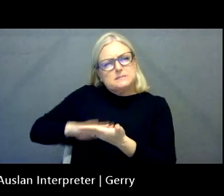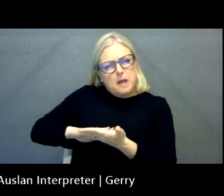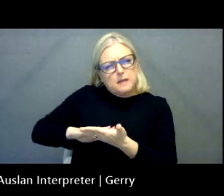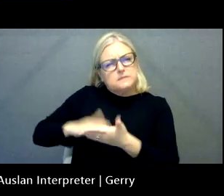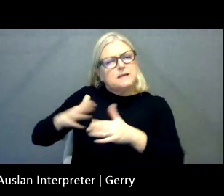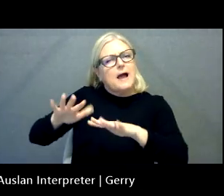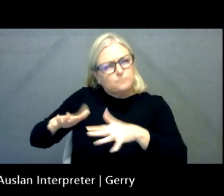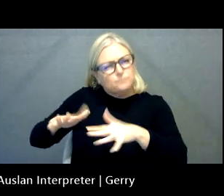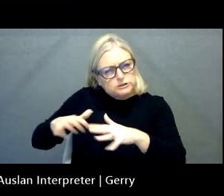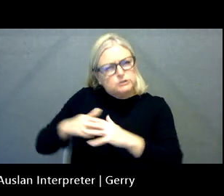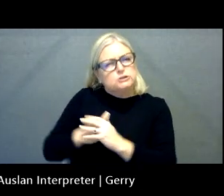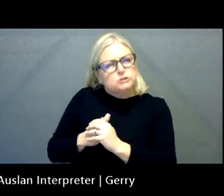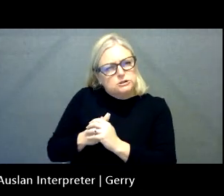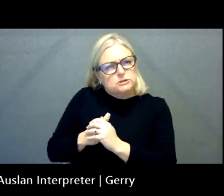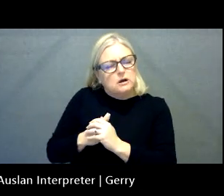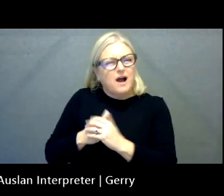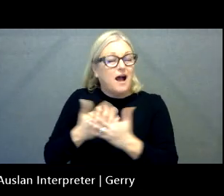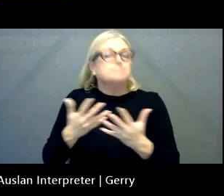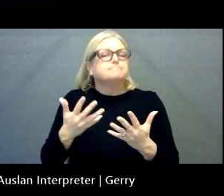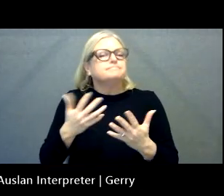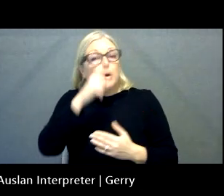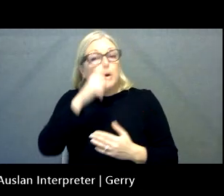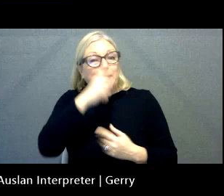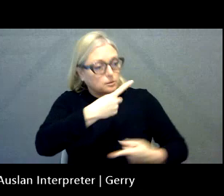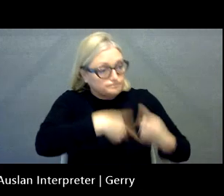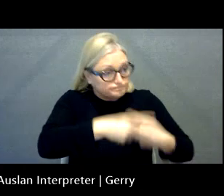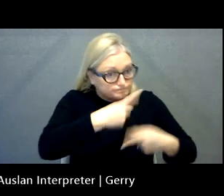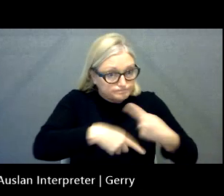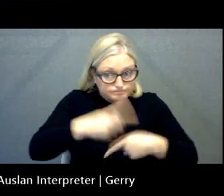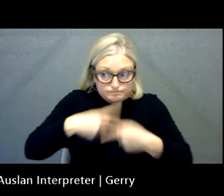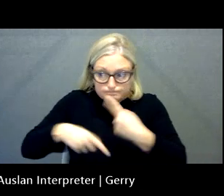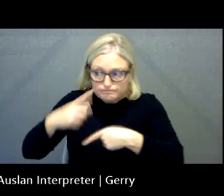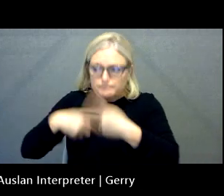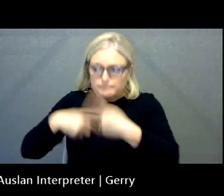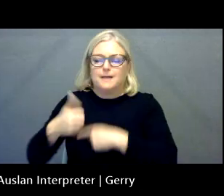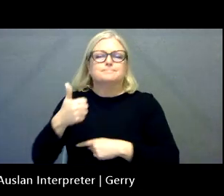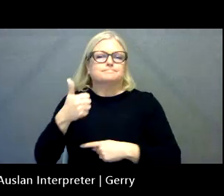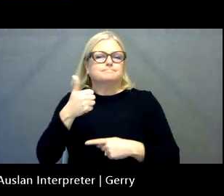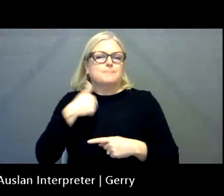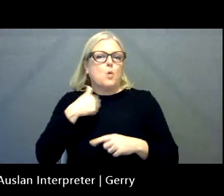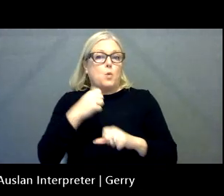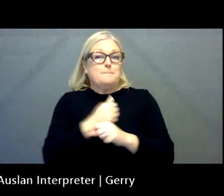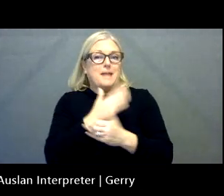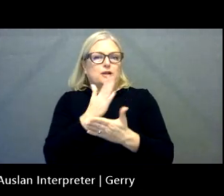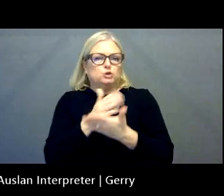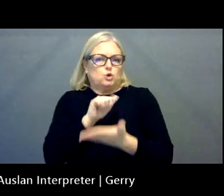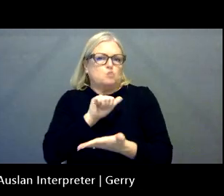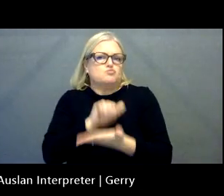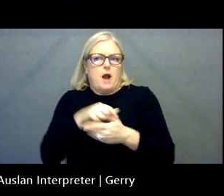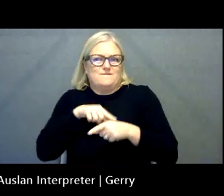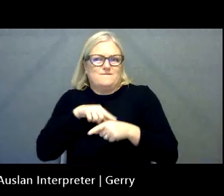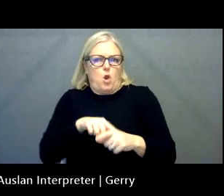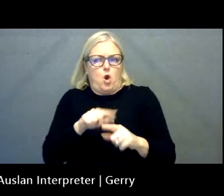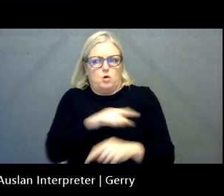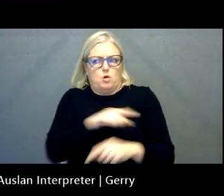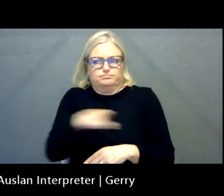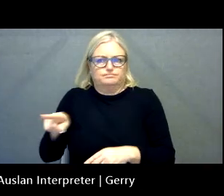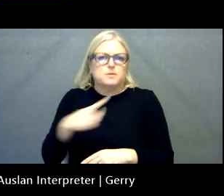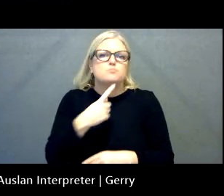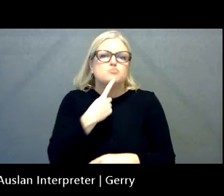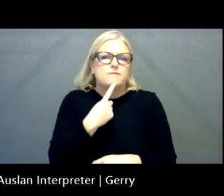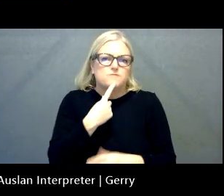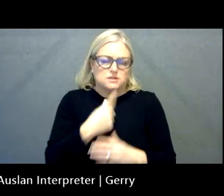Gang walked through earlier. Another area that came up for me that was really important for us to consider, and we're